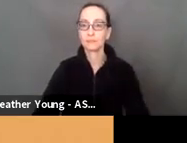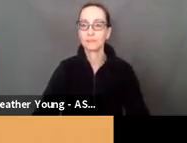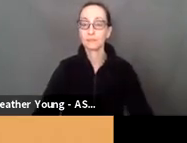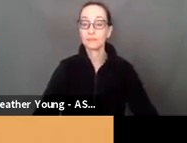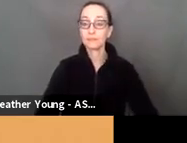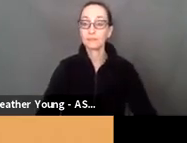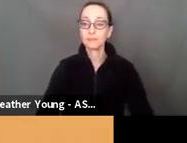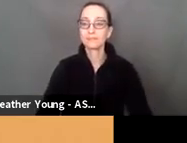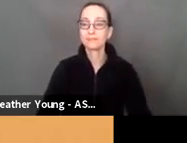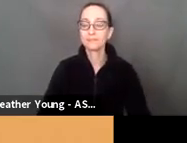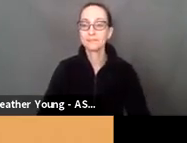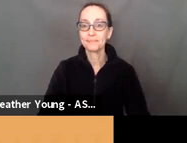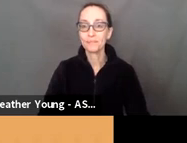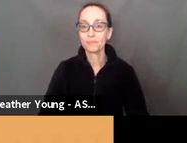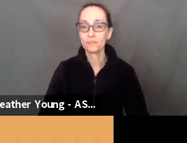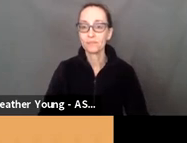It's there now.